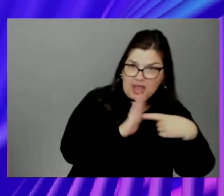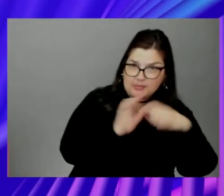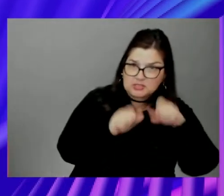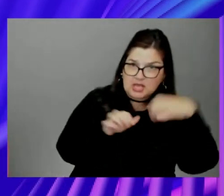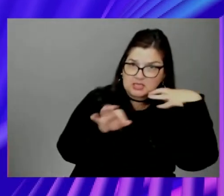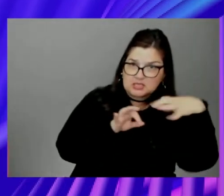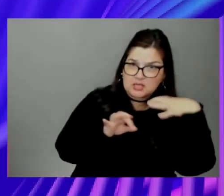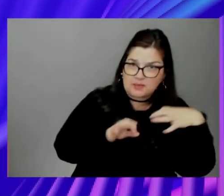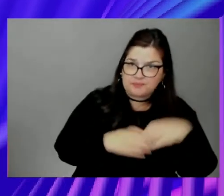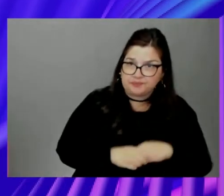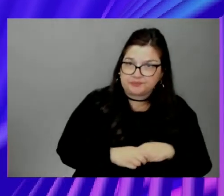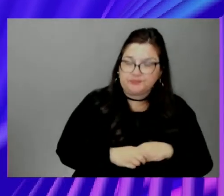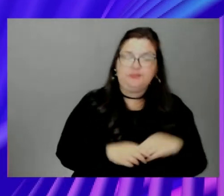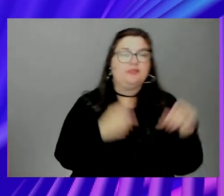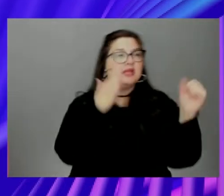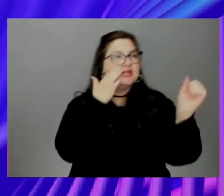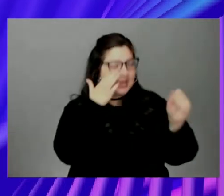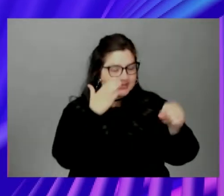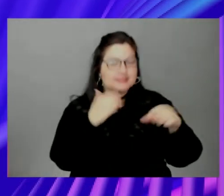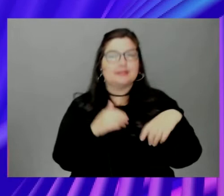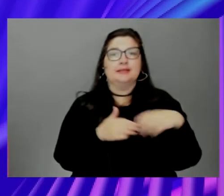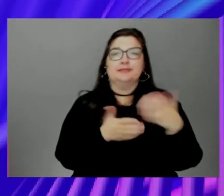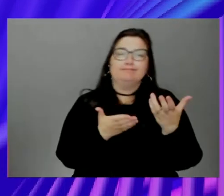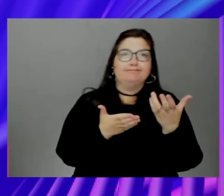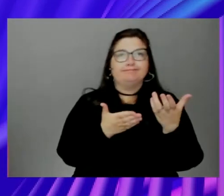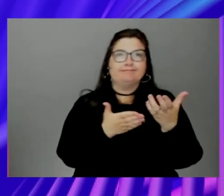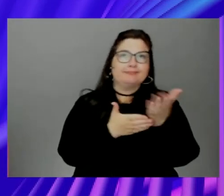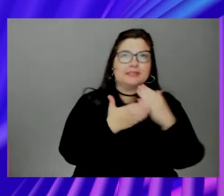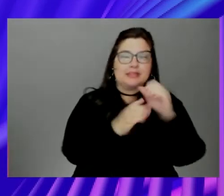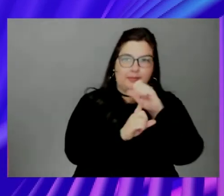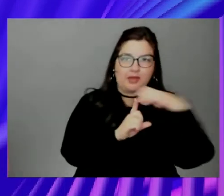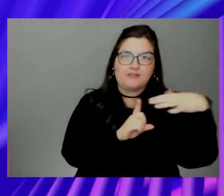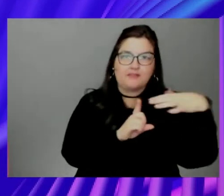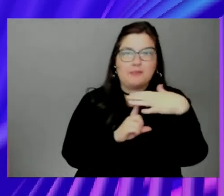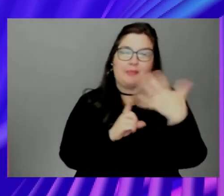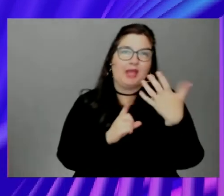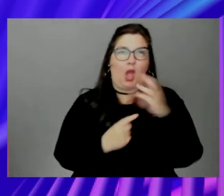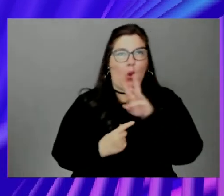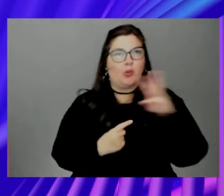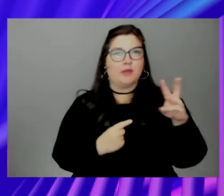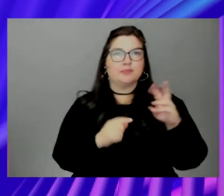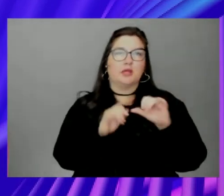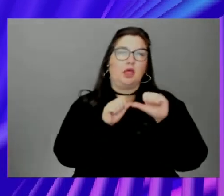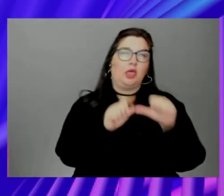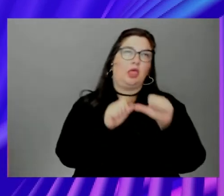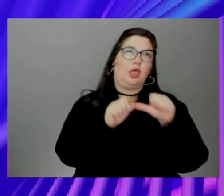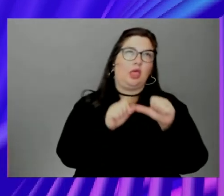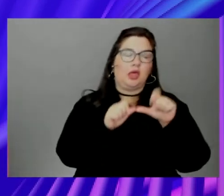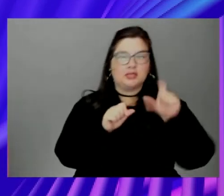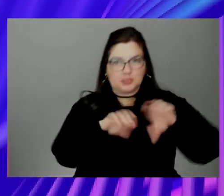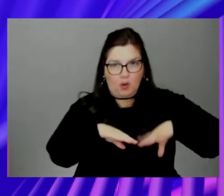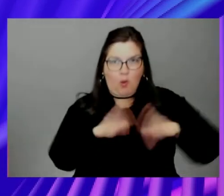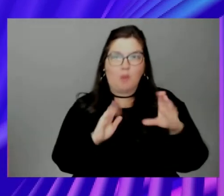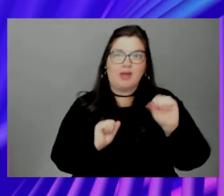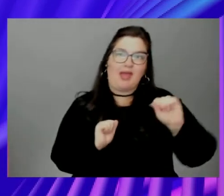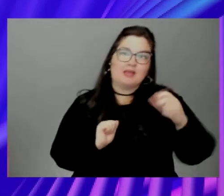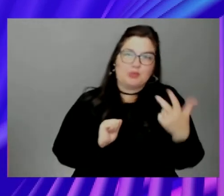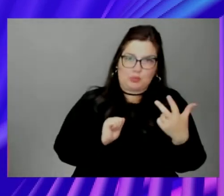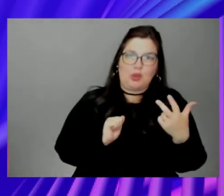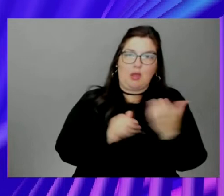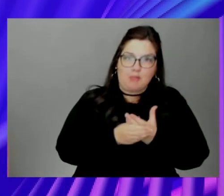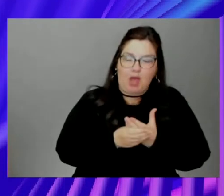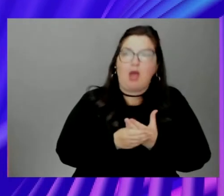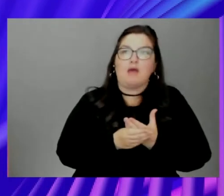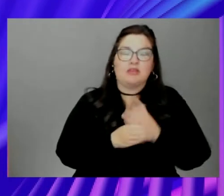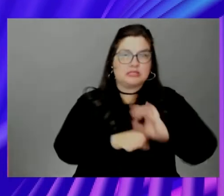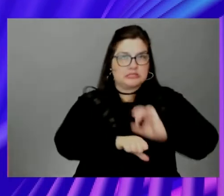have certain environments. Let's say you have a static website that needs to have an open S3 bucket, and having an S3 bucket set to public is